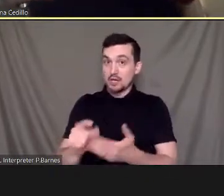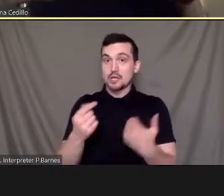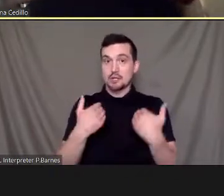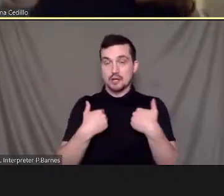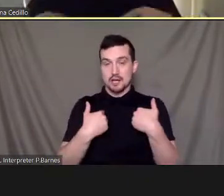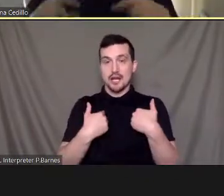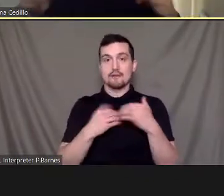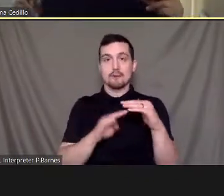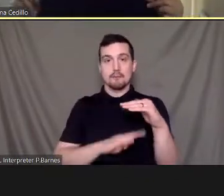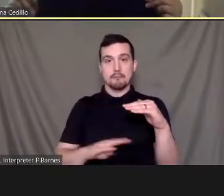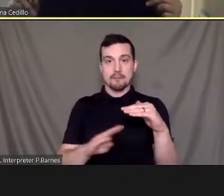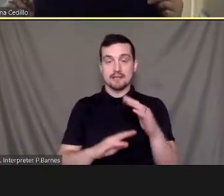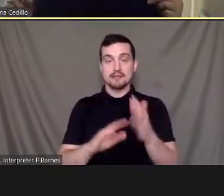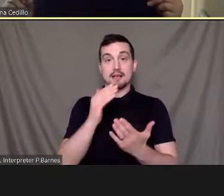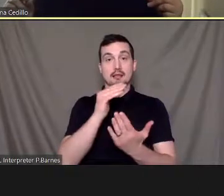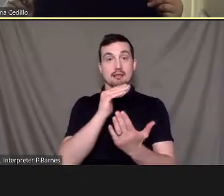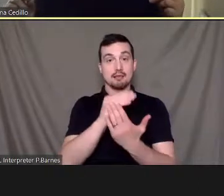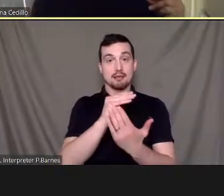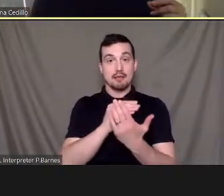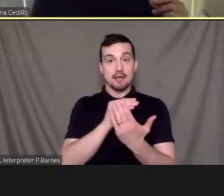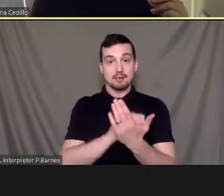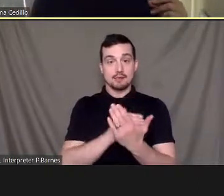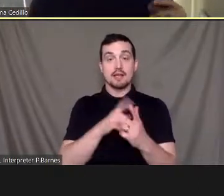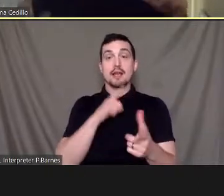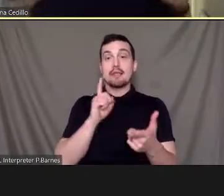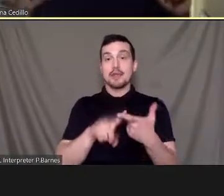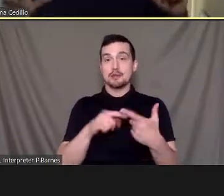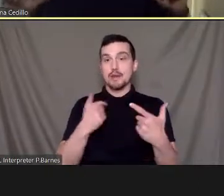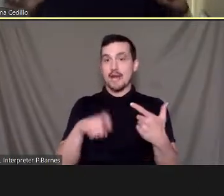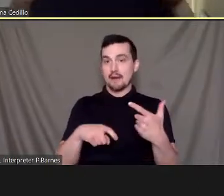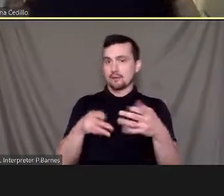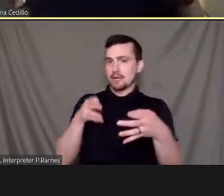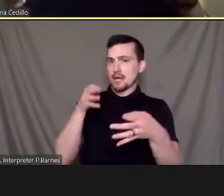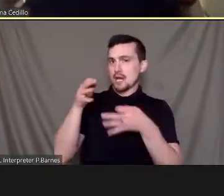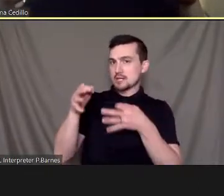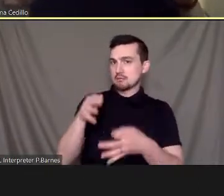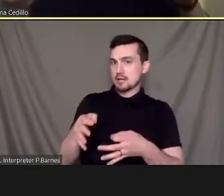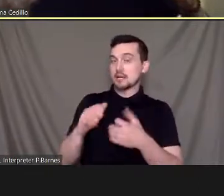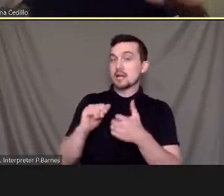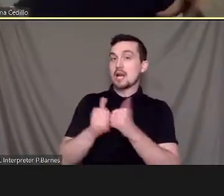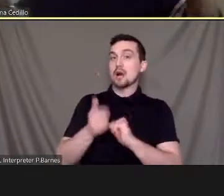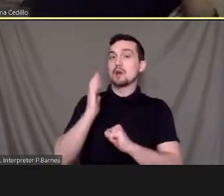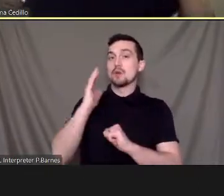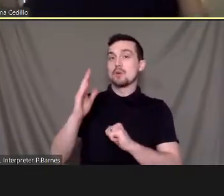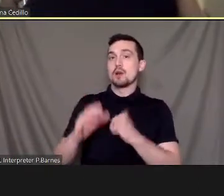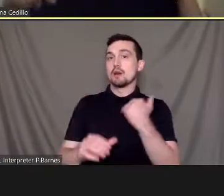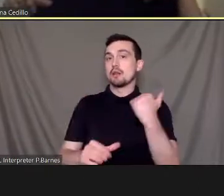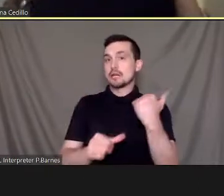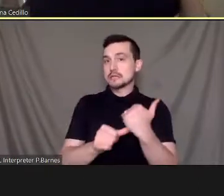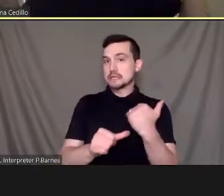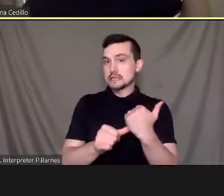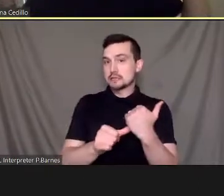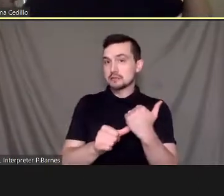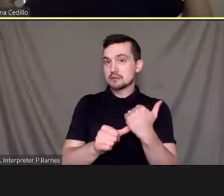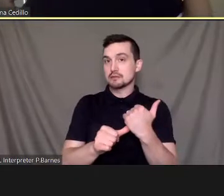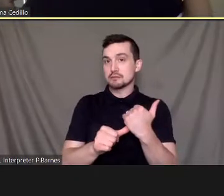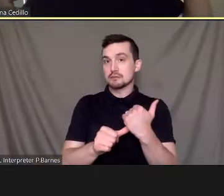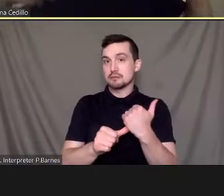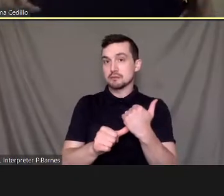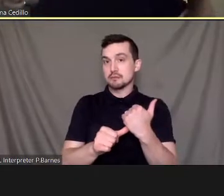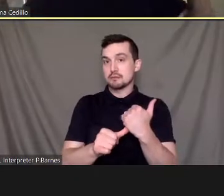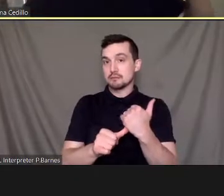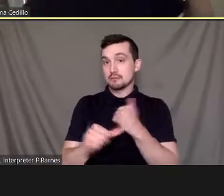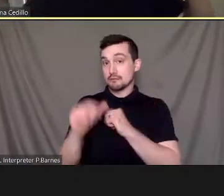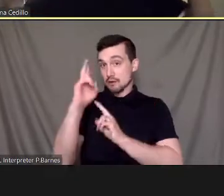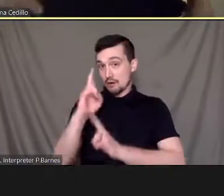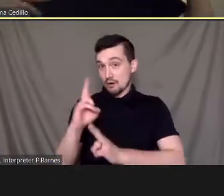lesson, and then you have to explain how you will assist the honors, or what